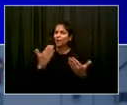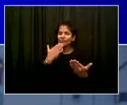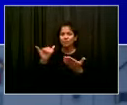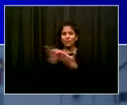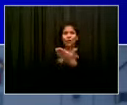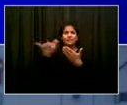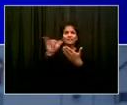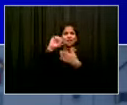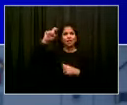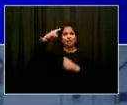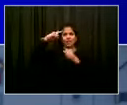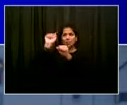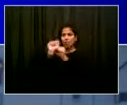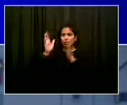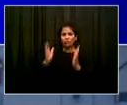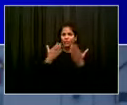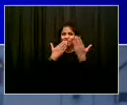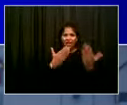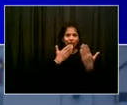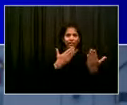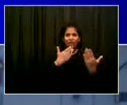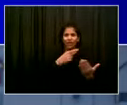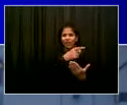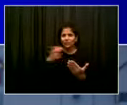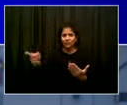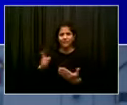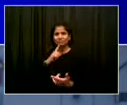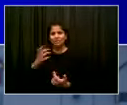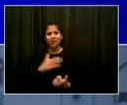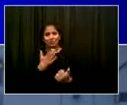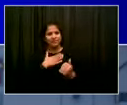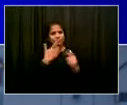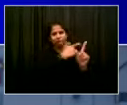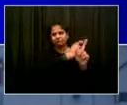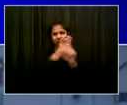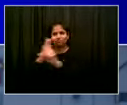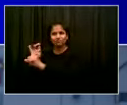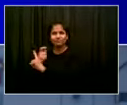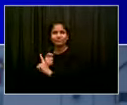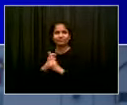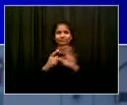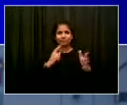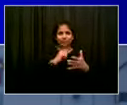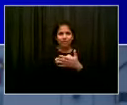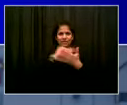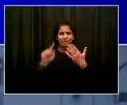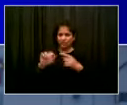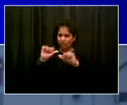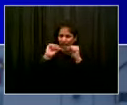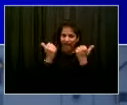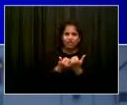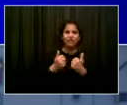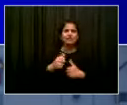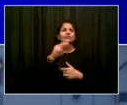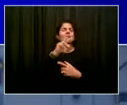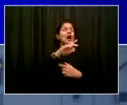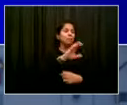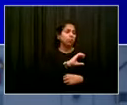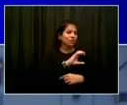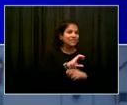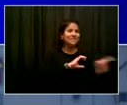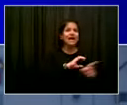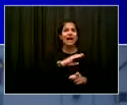vaccinated, helping everyone be safe. Here's some facts. The NYPD, amazing progress in each of these agencies since